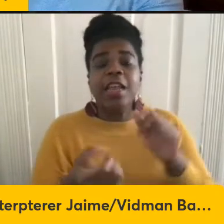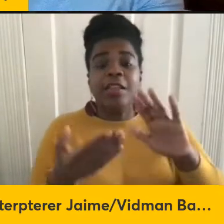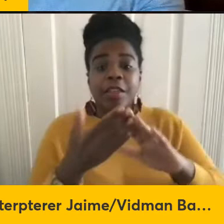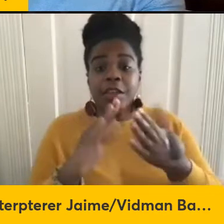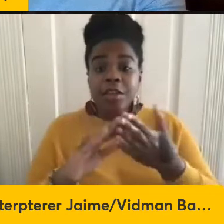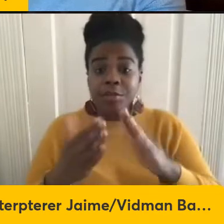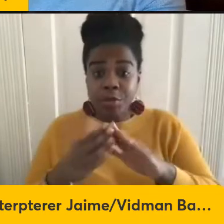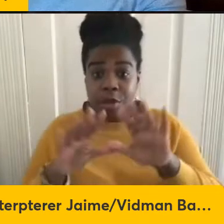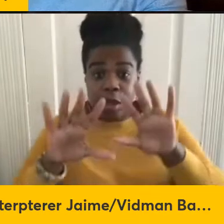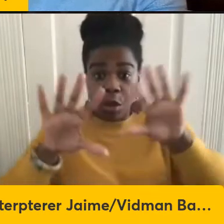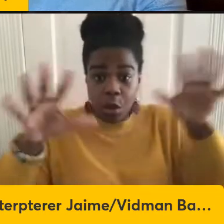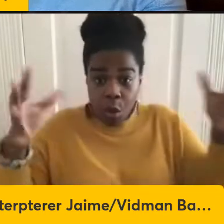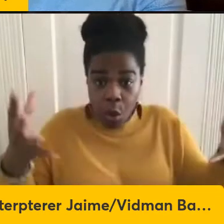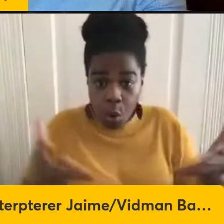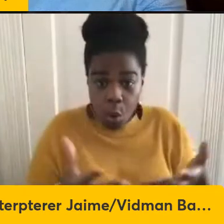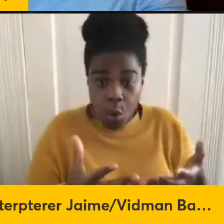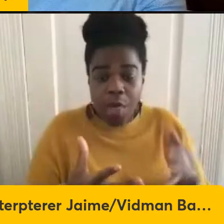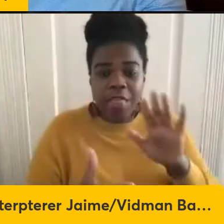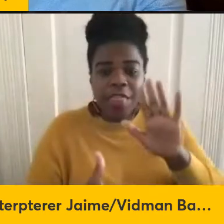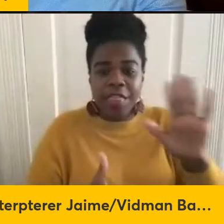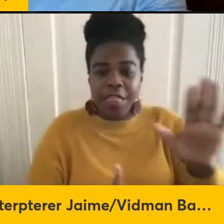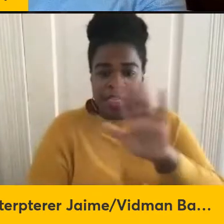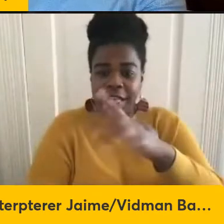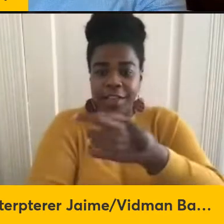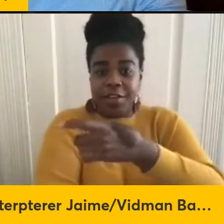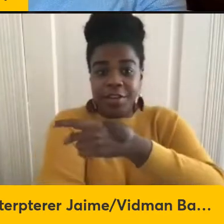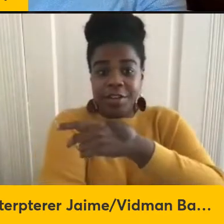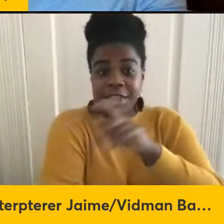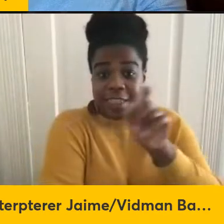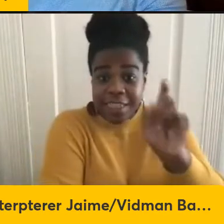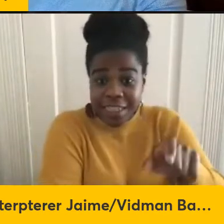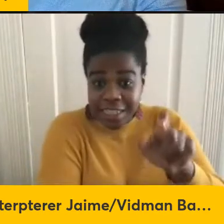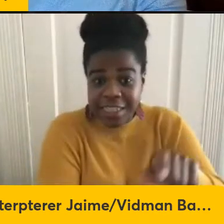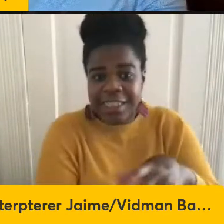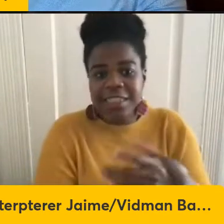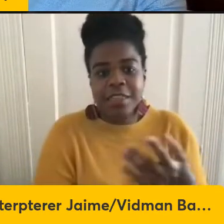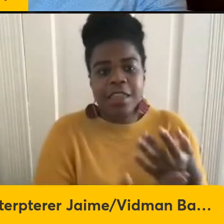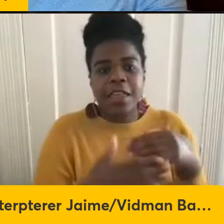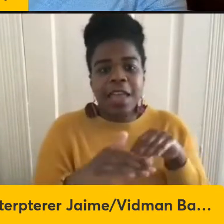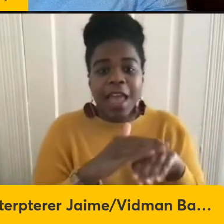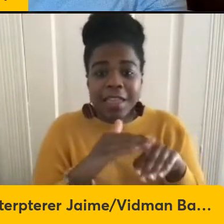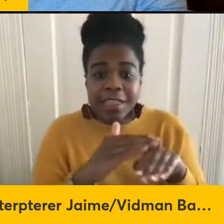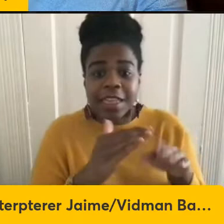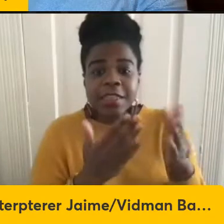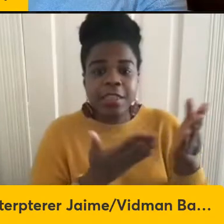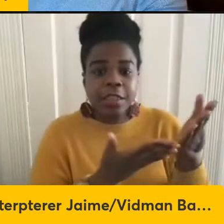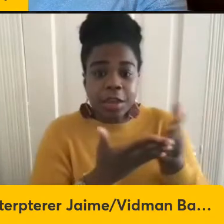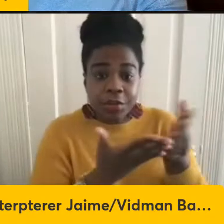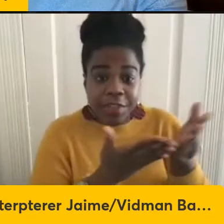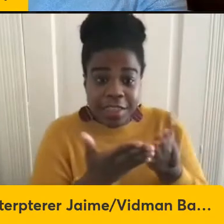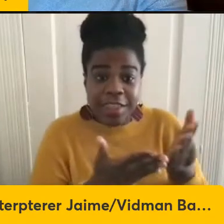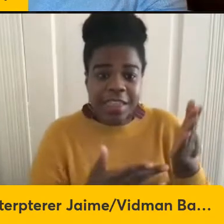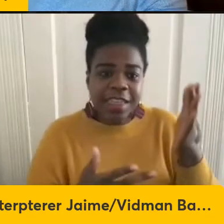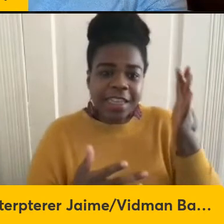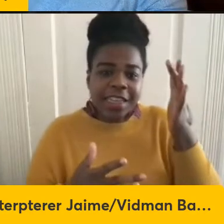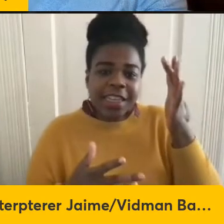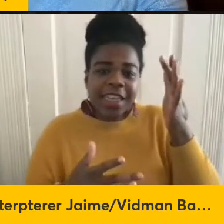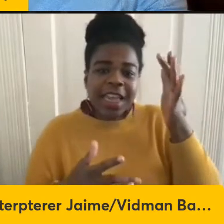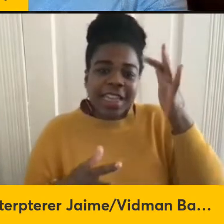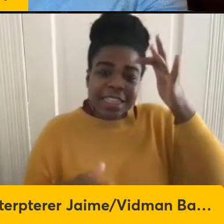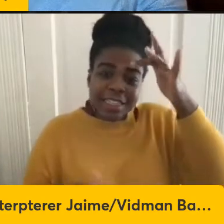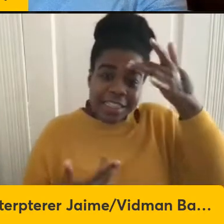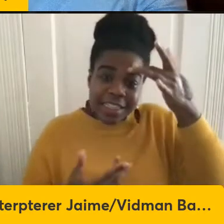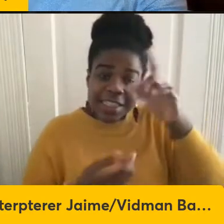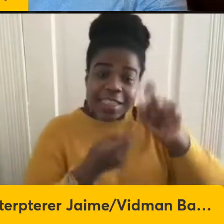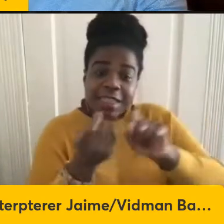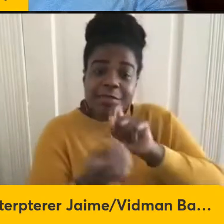as a whole, right? In terms of access to services, and so disease specific kinds